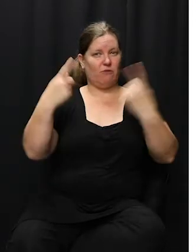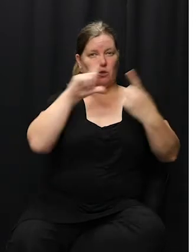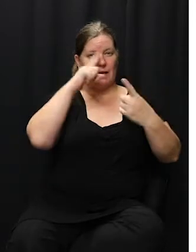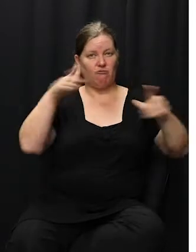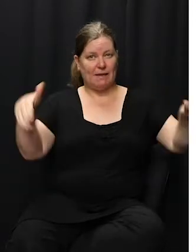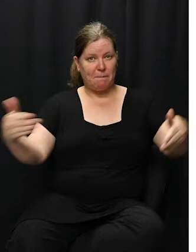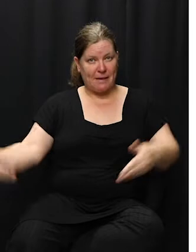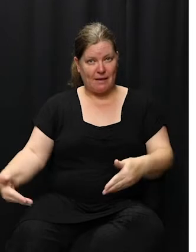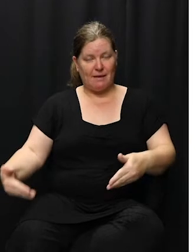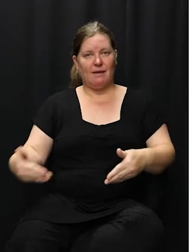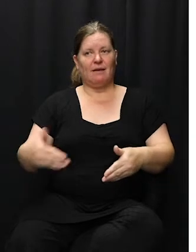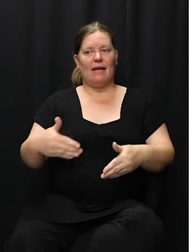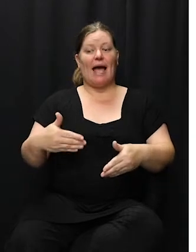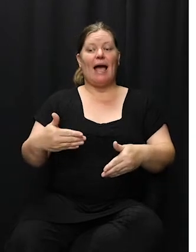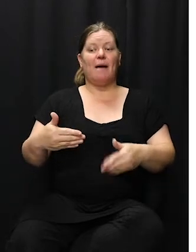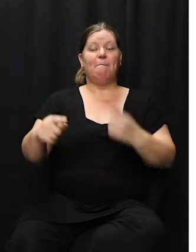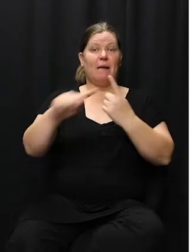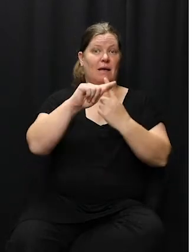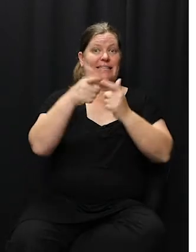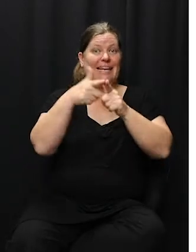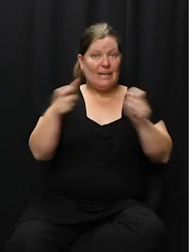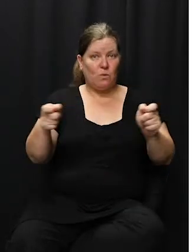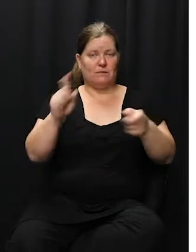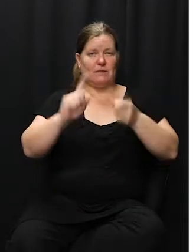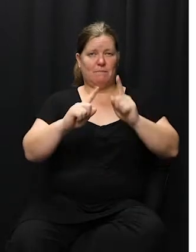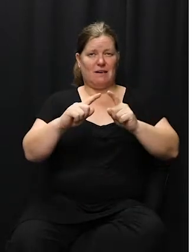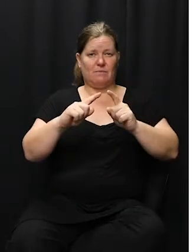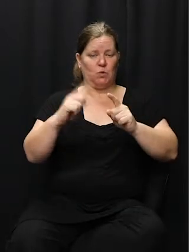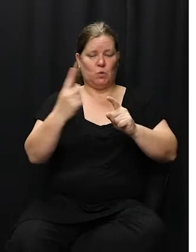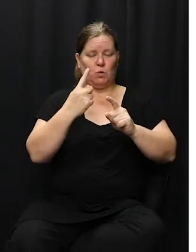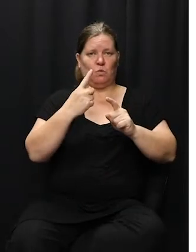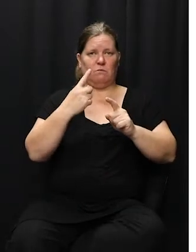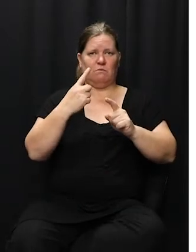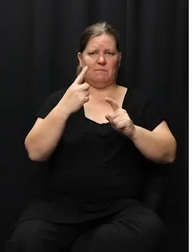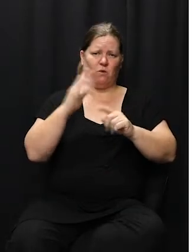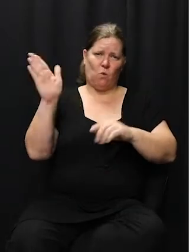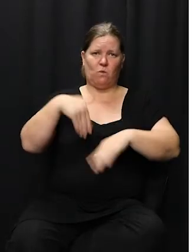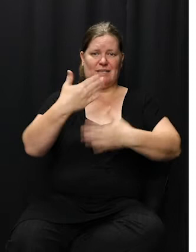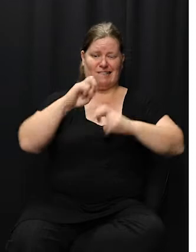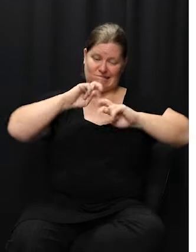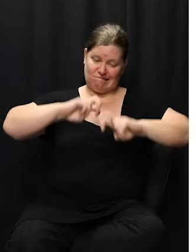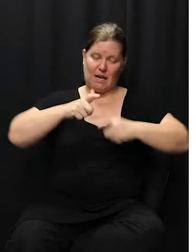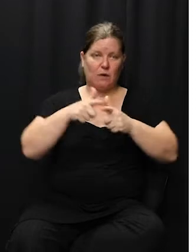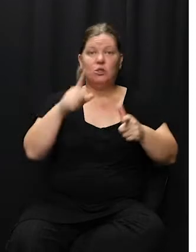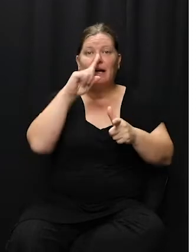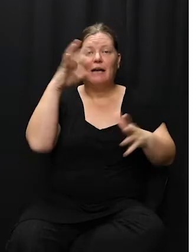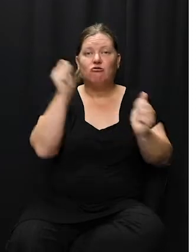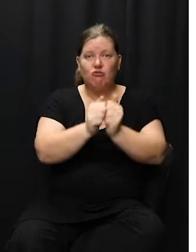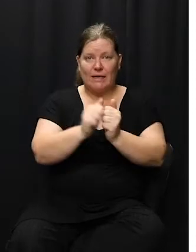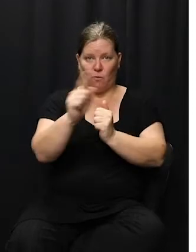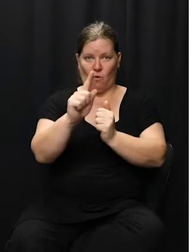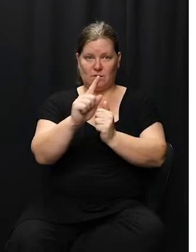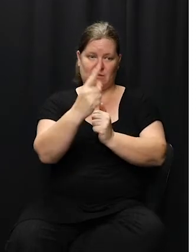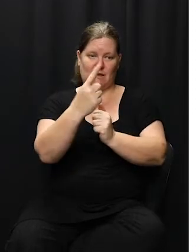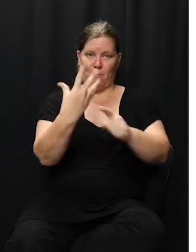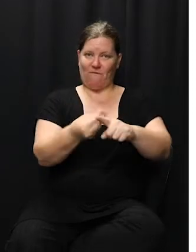everybody's not making those same decisions, so you can't really compare it. Plus linguists themselves sometimes, they spend all day researching the